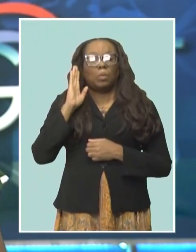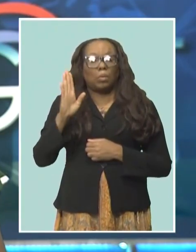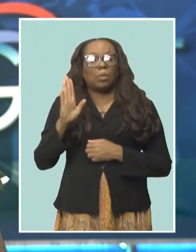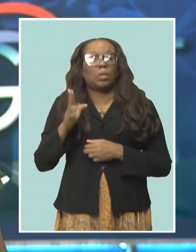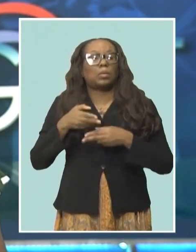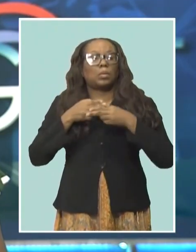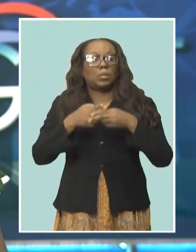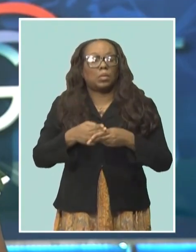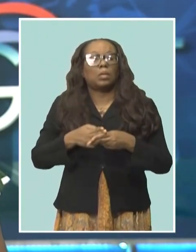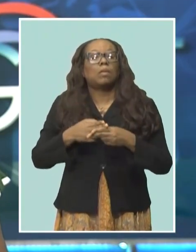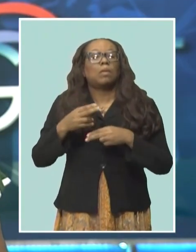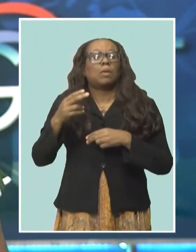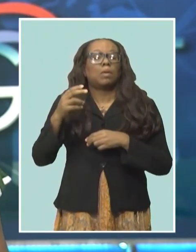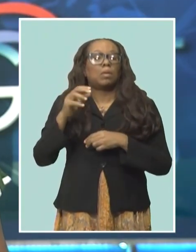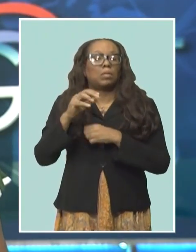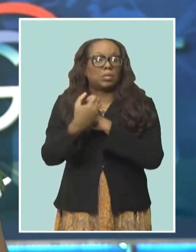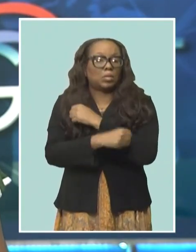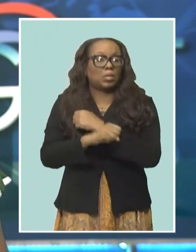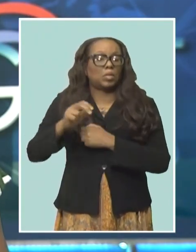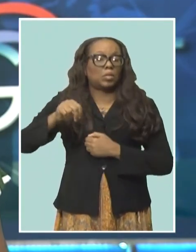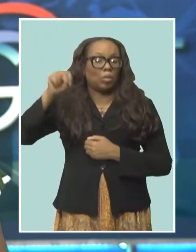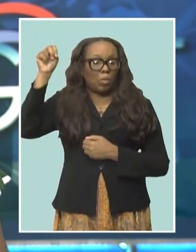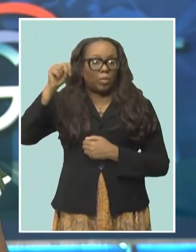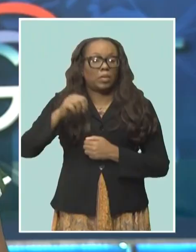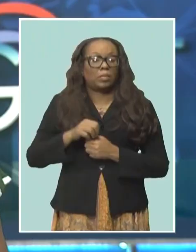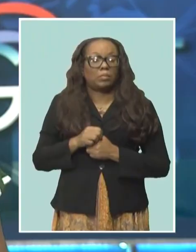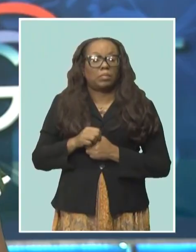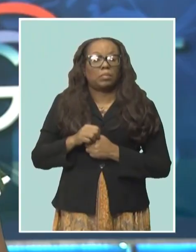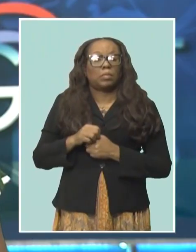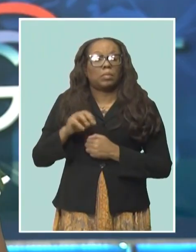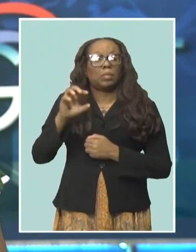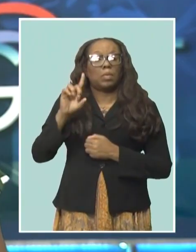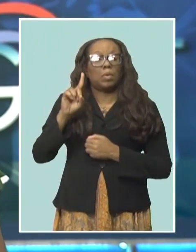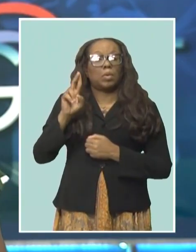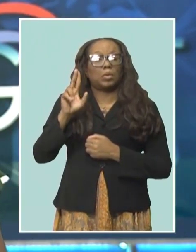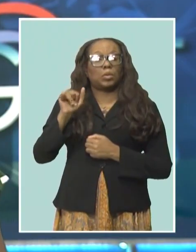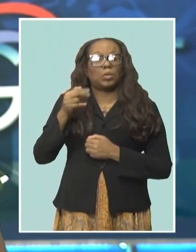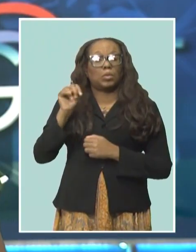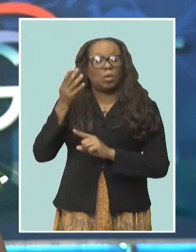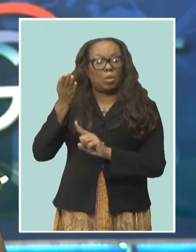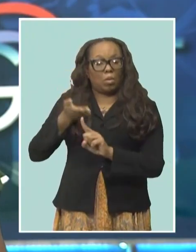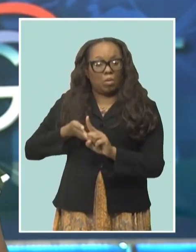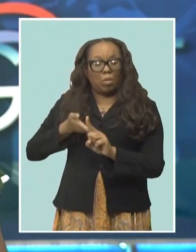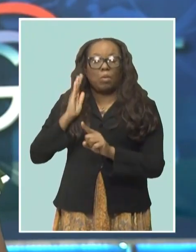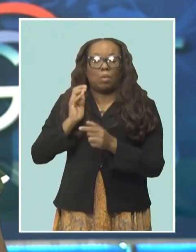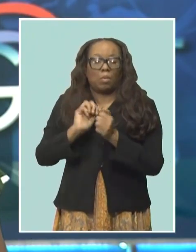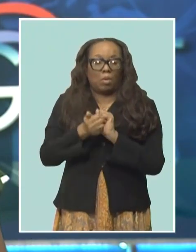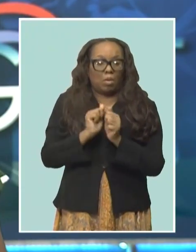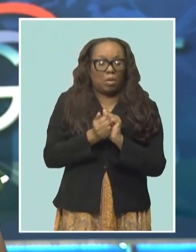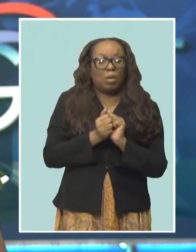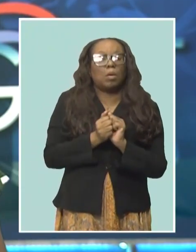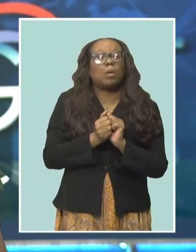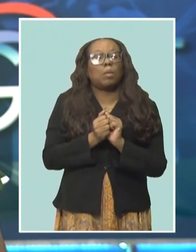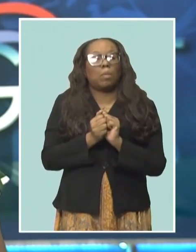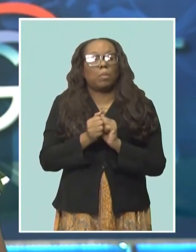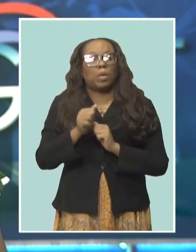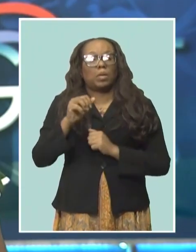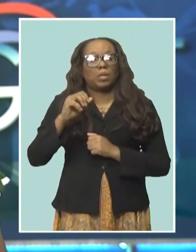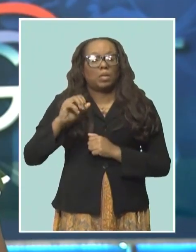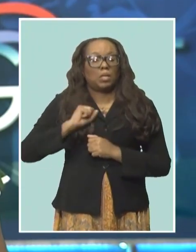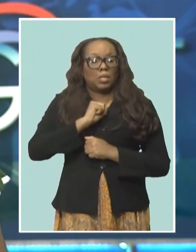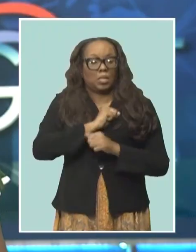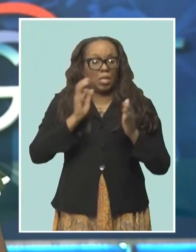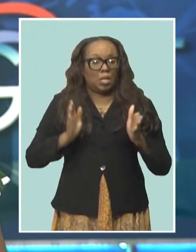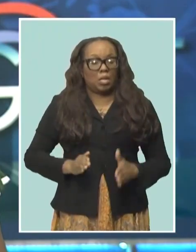also formally recognized. Dujon, who will be competing against the Barbados Labour Party's Minister of Educational